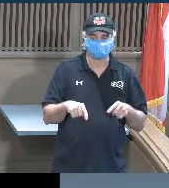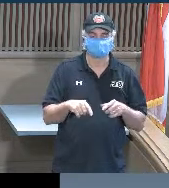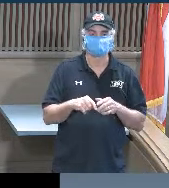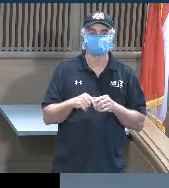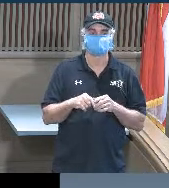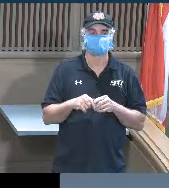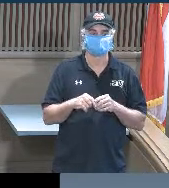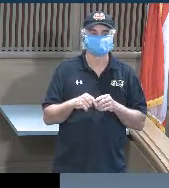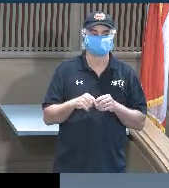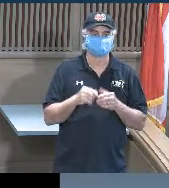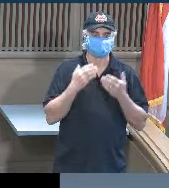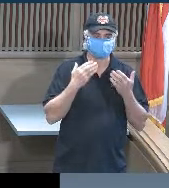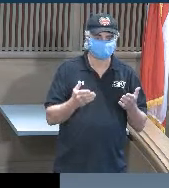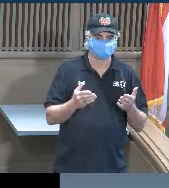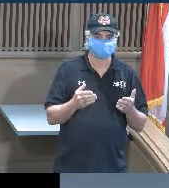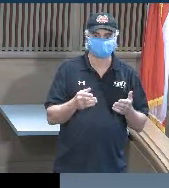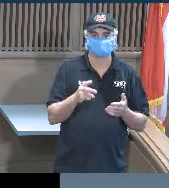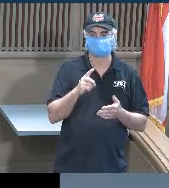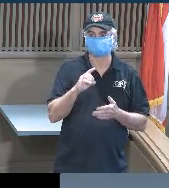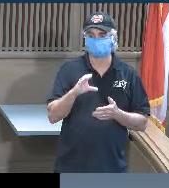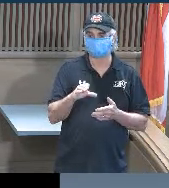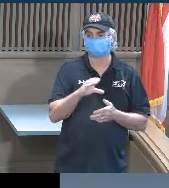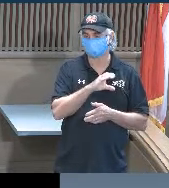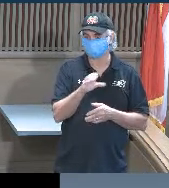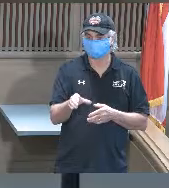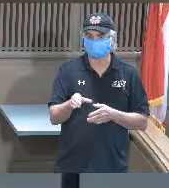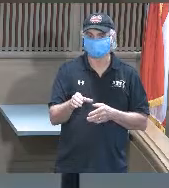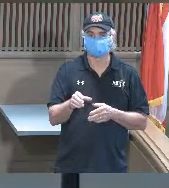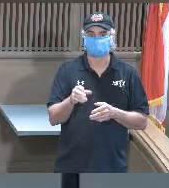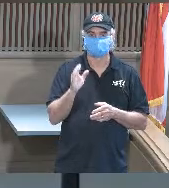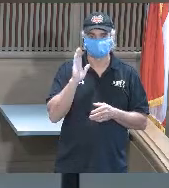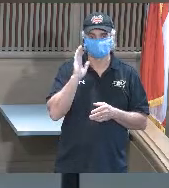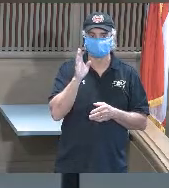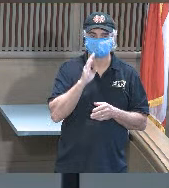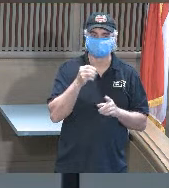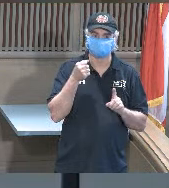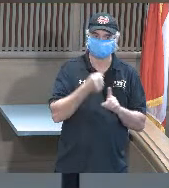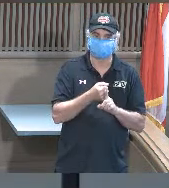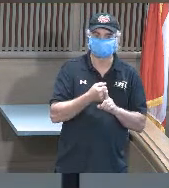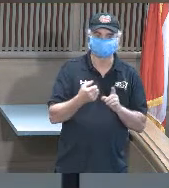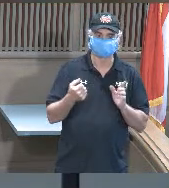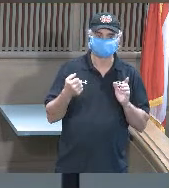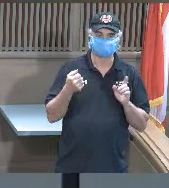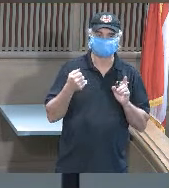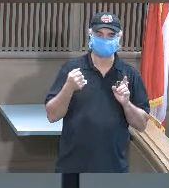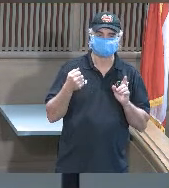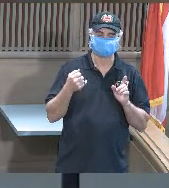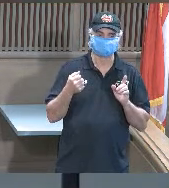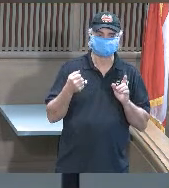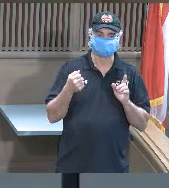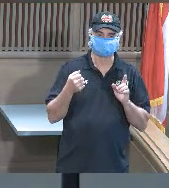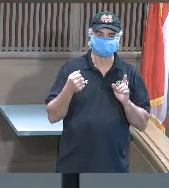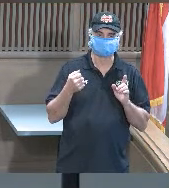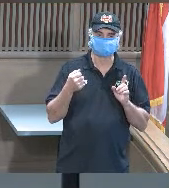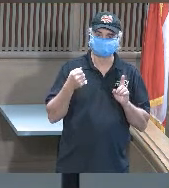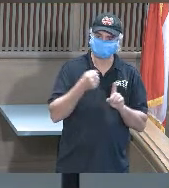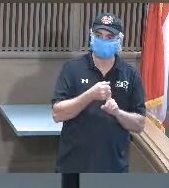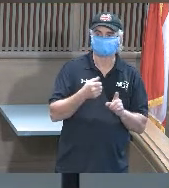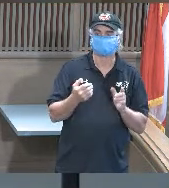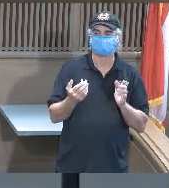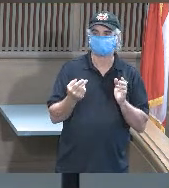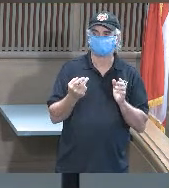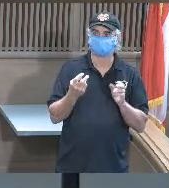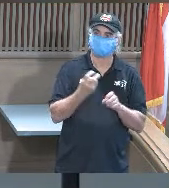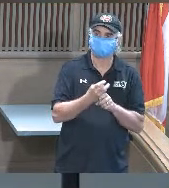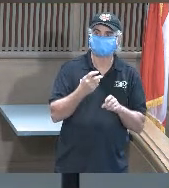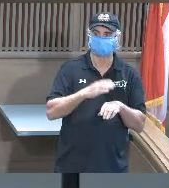close. Thanksgiving and December put a hard hit on Dougherty County in January and February. Let's get the vaccine now. Let's